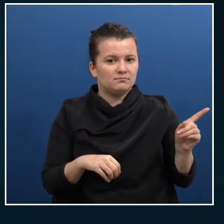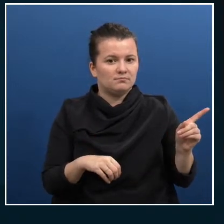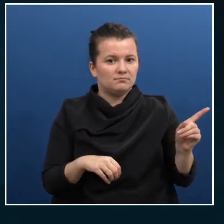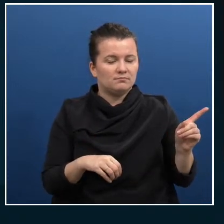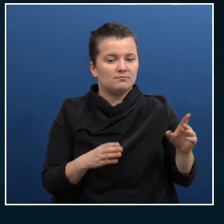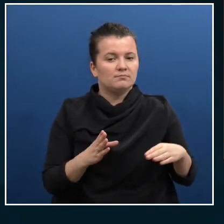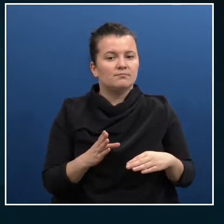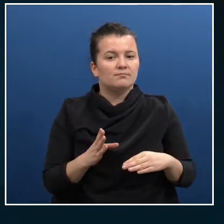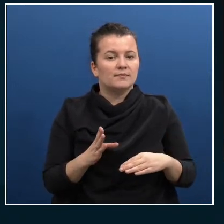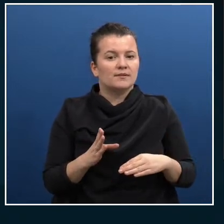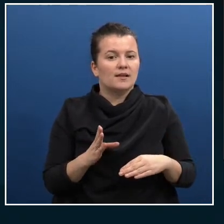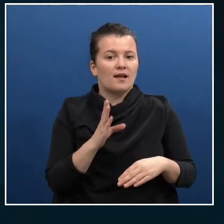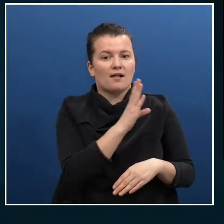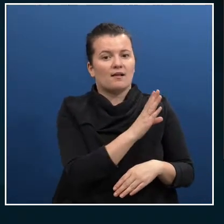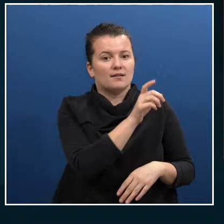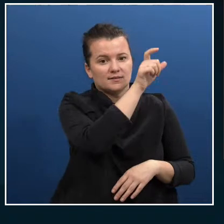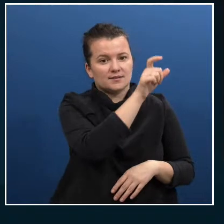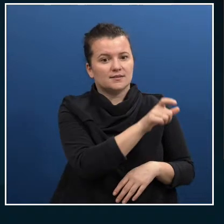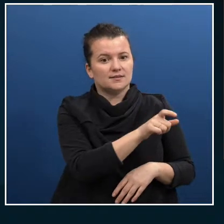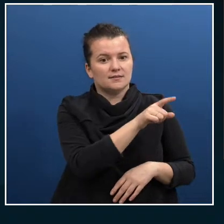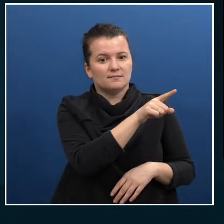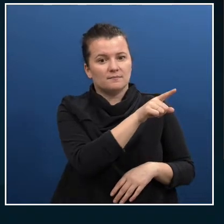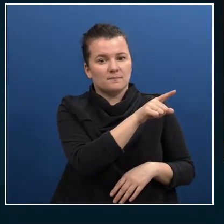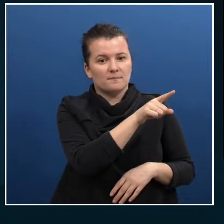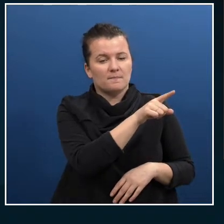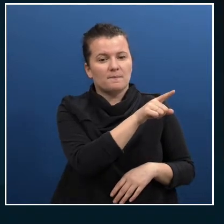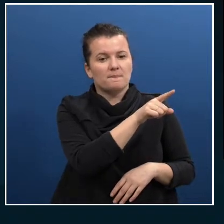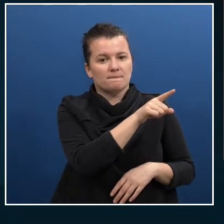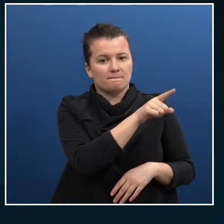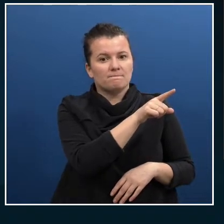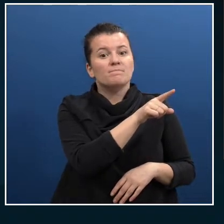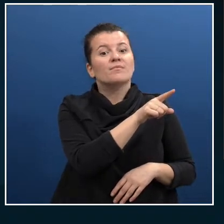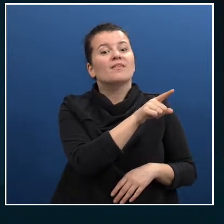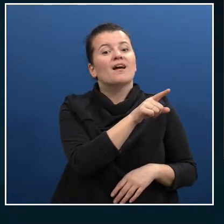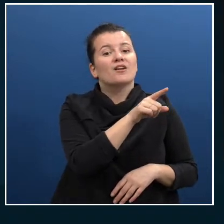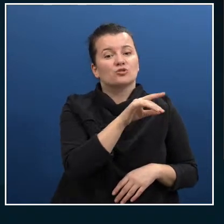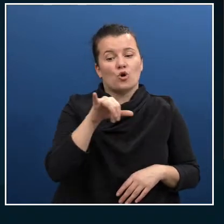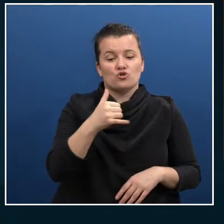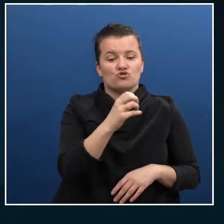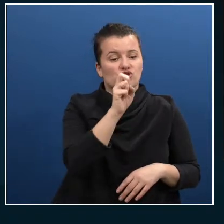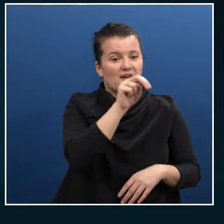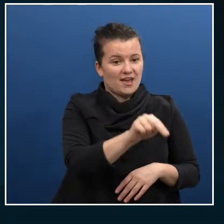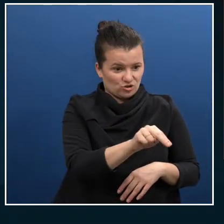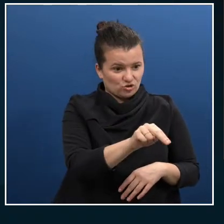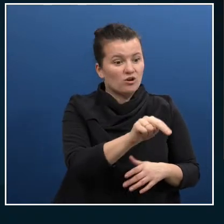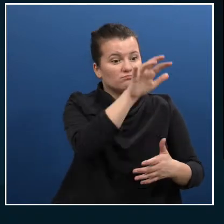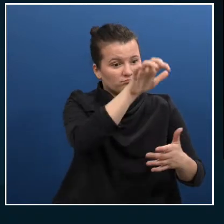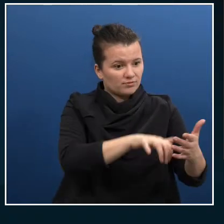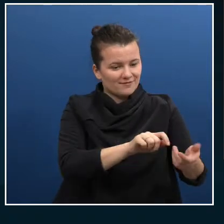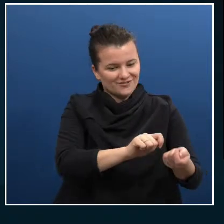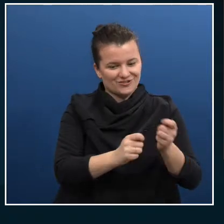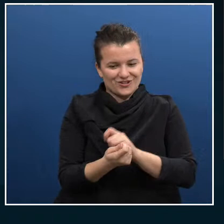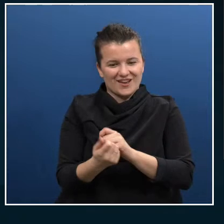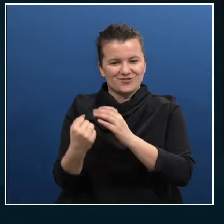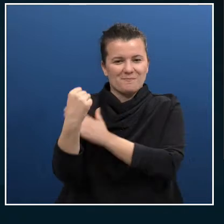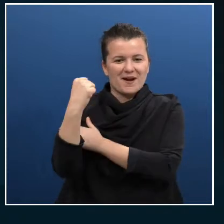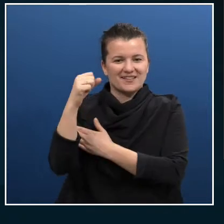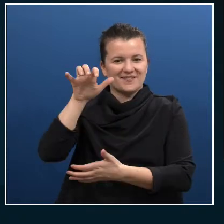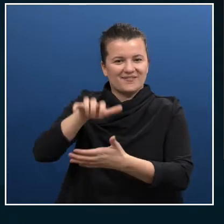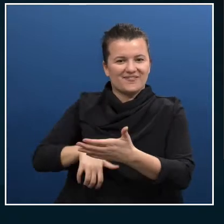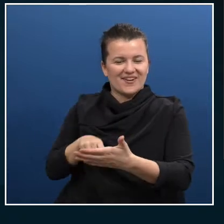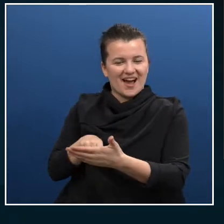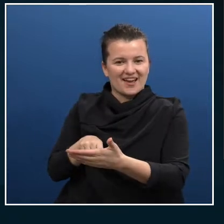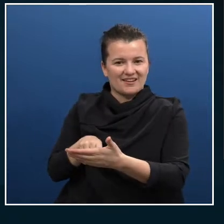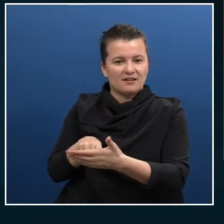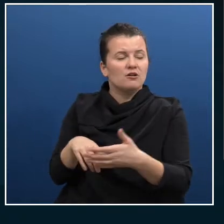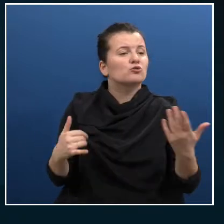left-hand side, we now have a Bicep file being created from my JSON file. So this eventually will also make it possible for all of your existing JSON templates